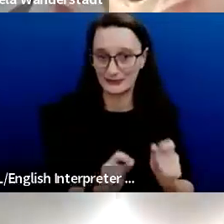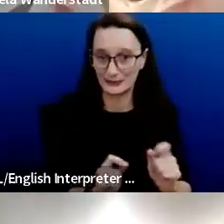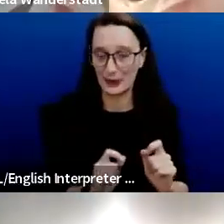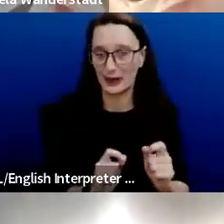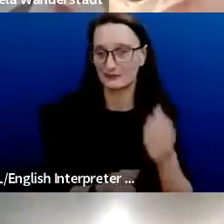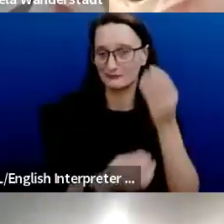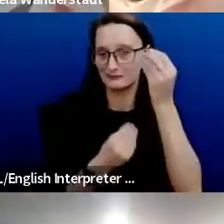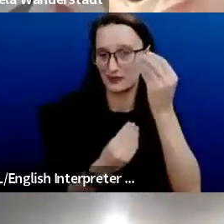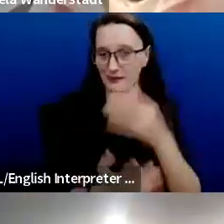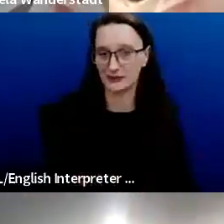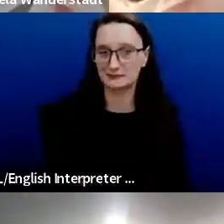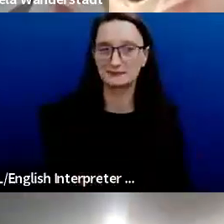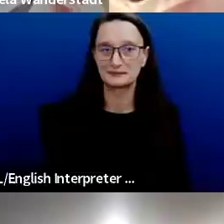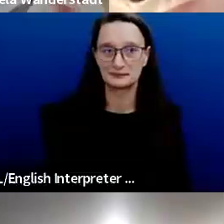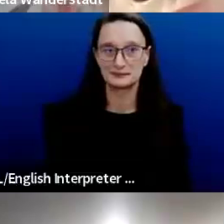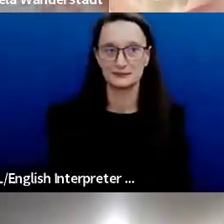information.